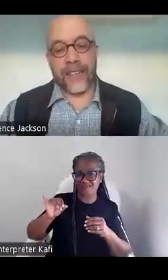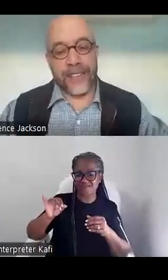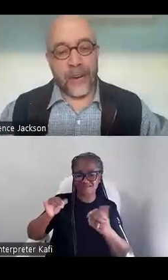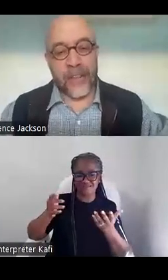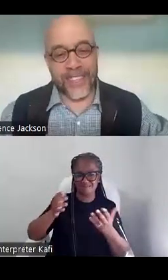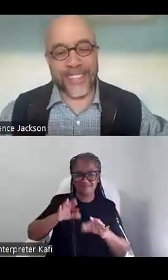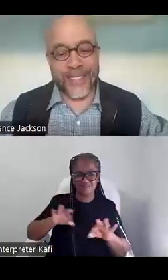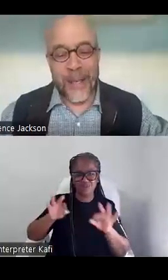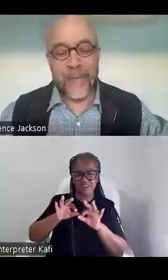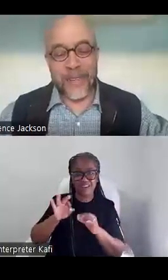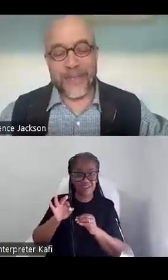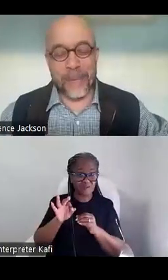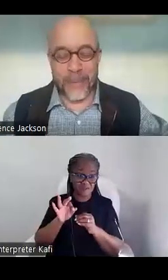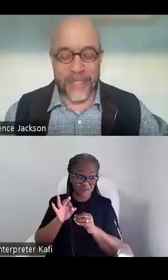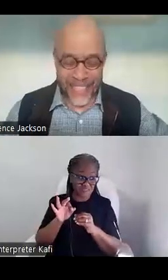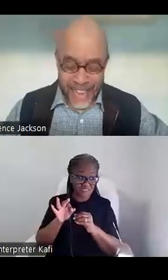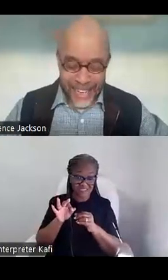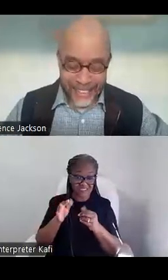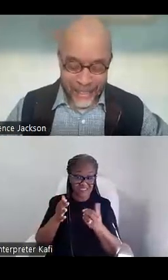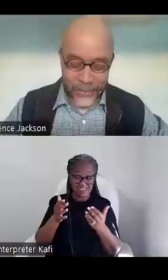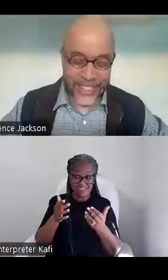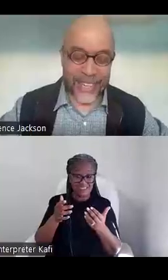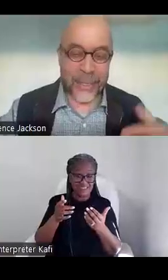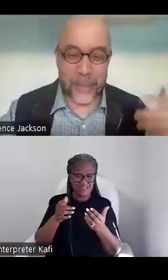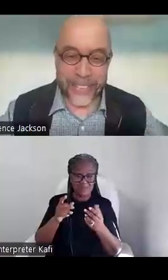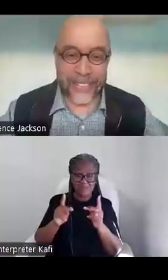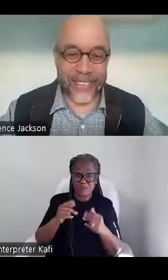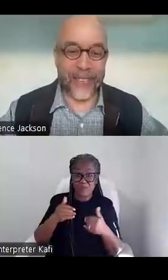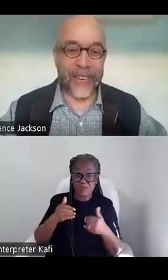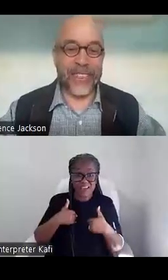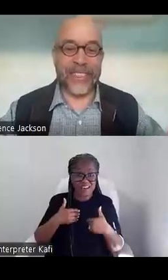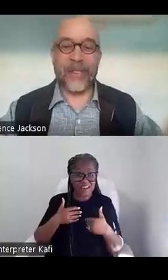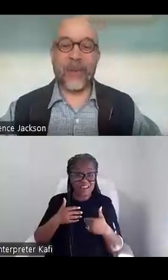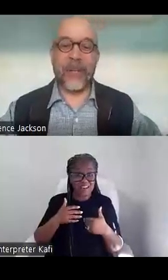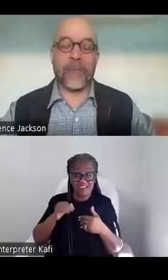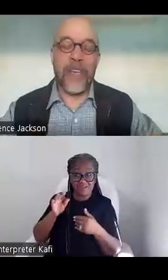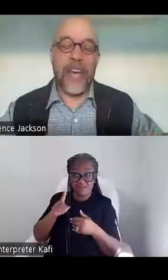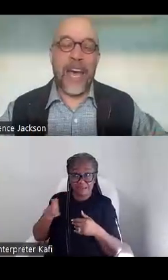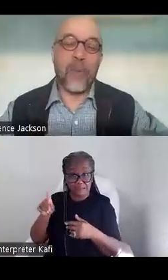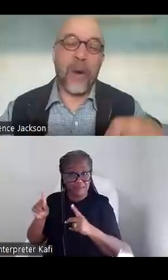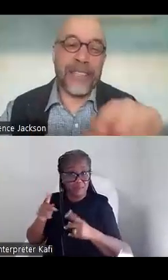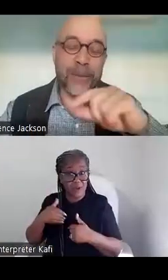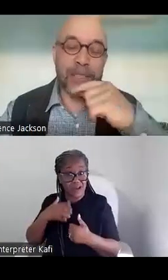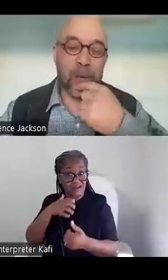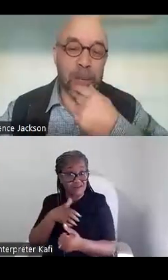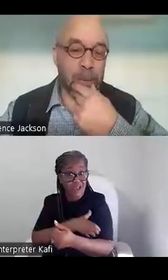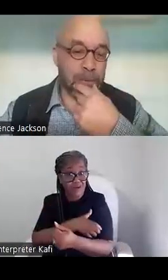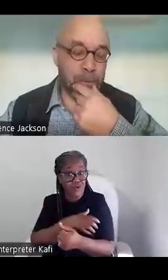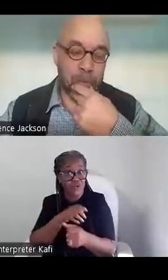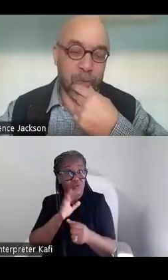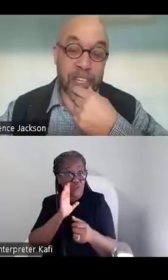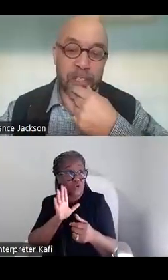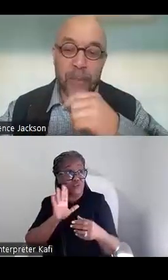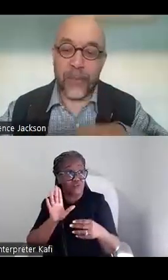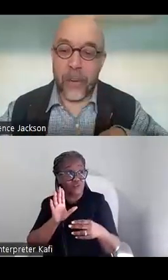scattered, this music into 1,000 pieces and thrown it into the wind. And one thing that we should remember